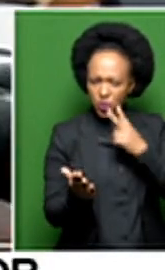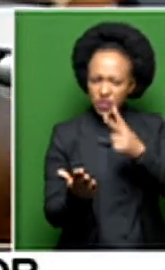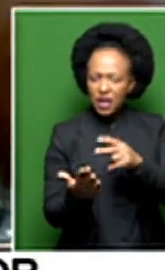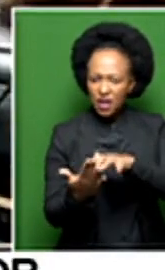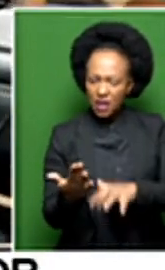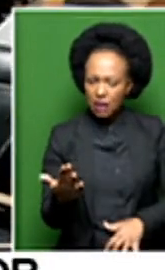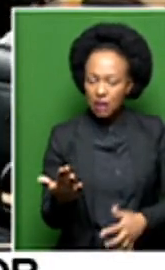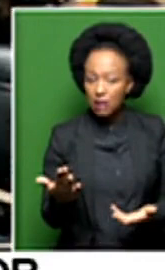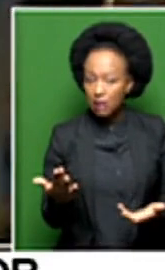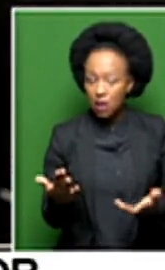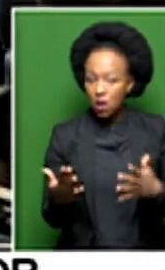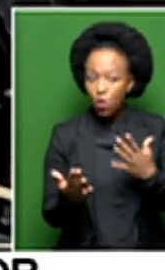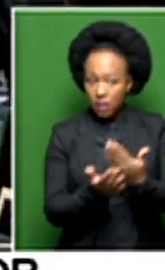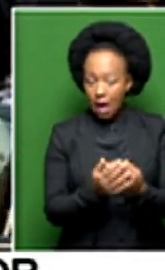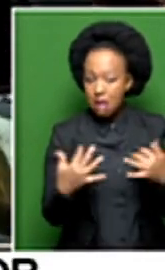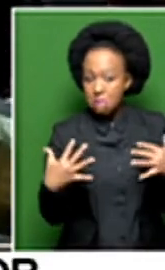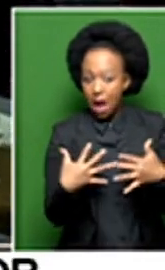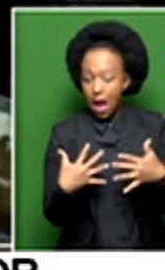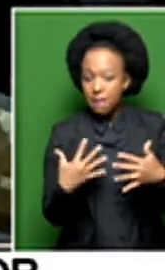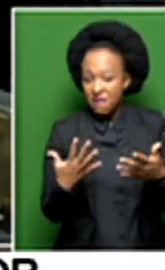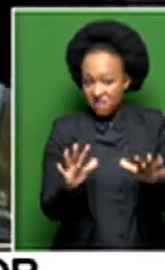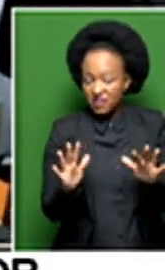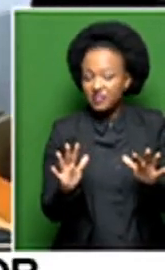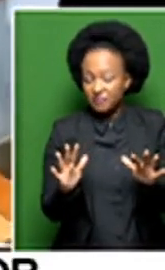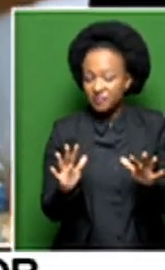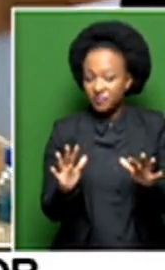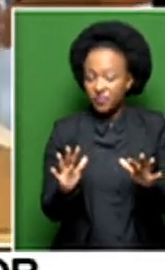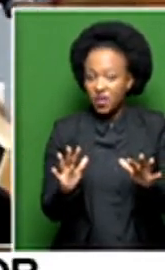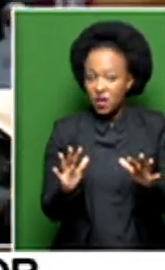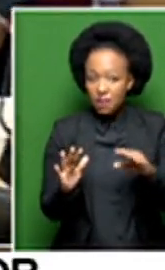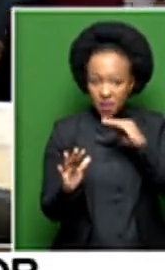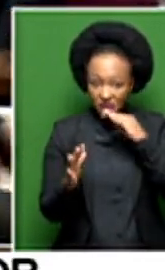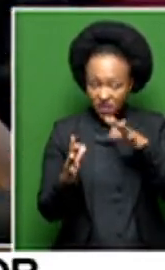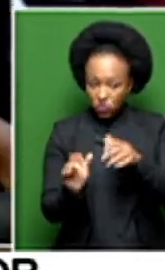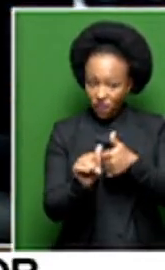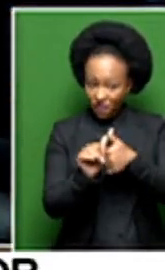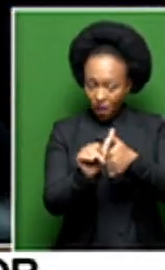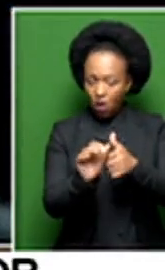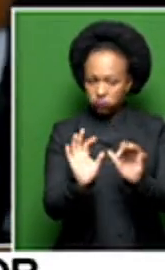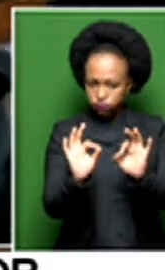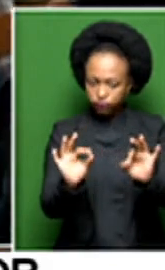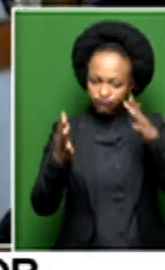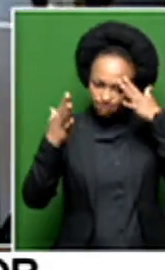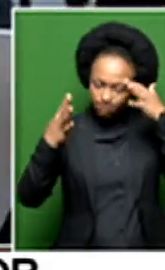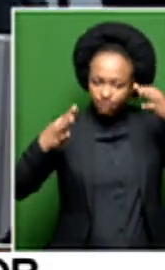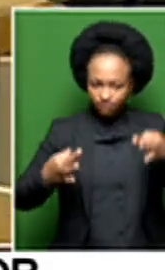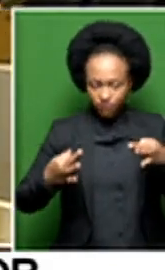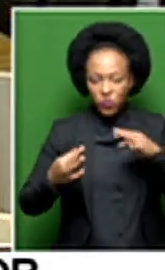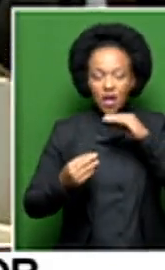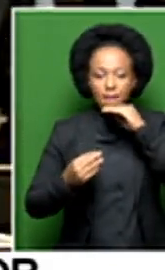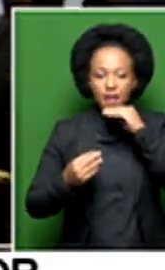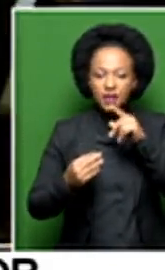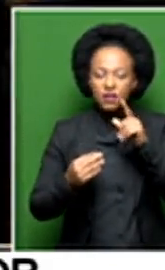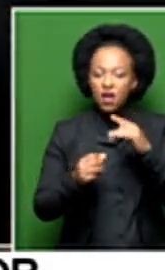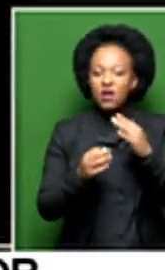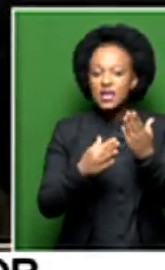And we would be surprised if that's the case, if they have been taken in accordance with those decisions, then obviously the whole